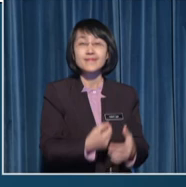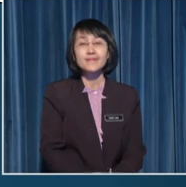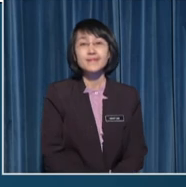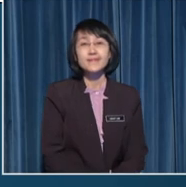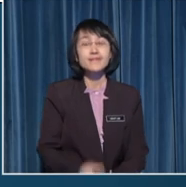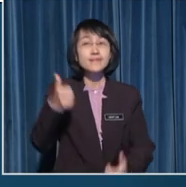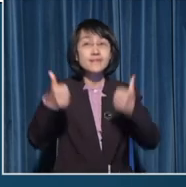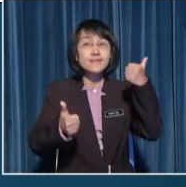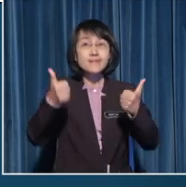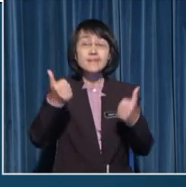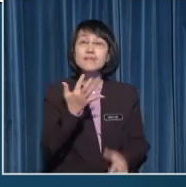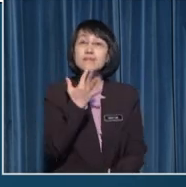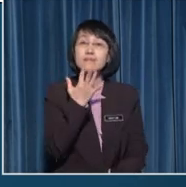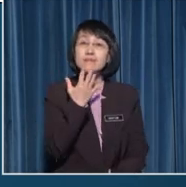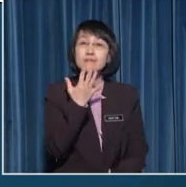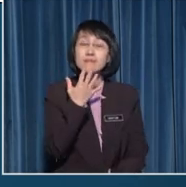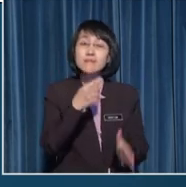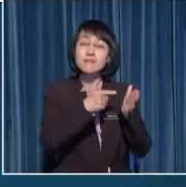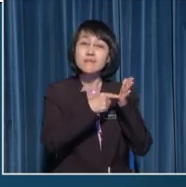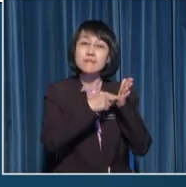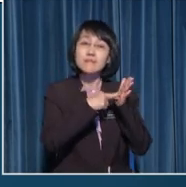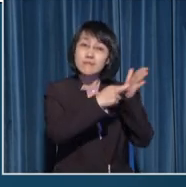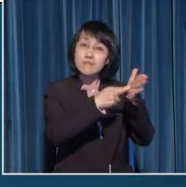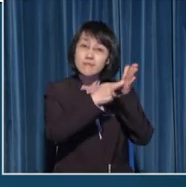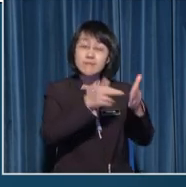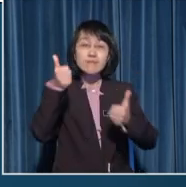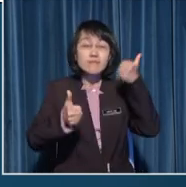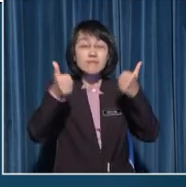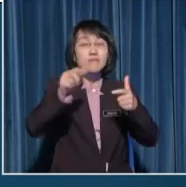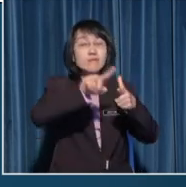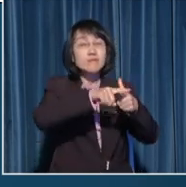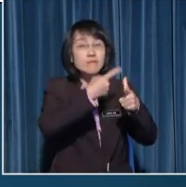Which color represent which month?